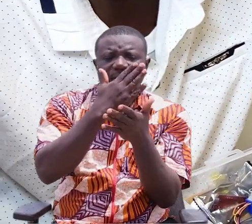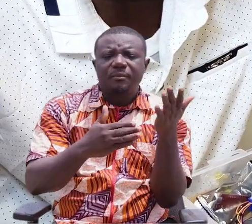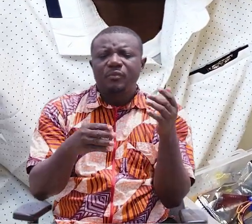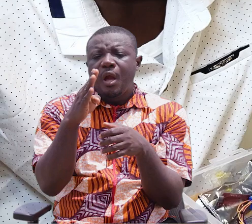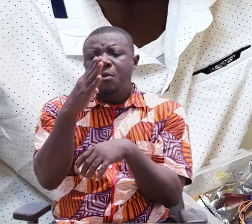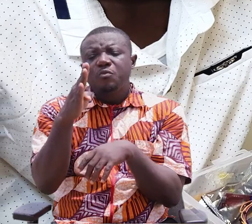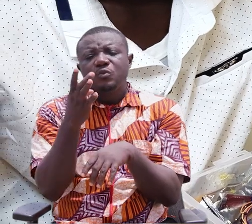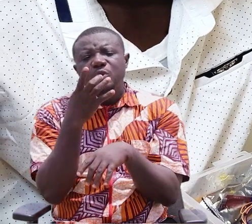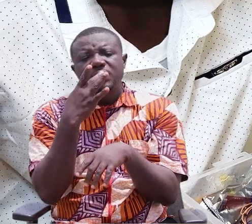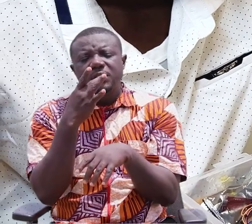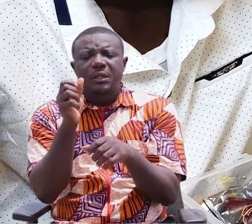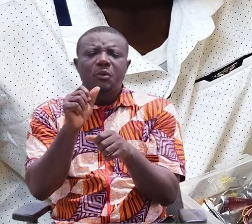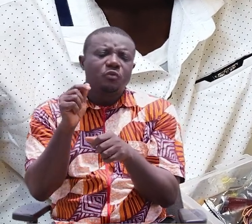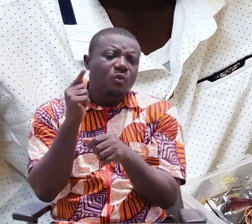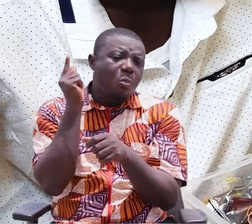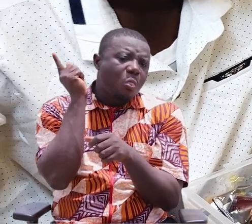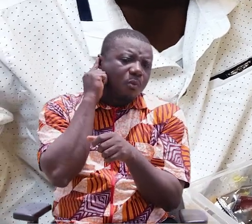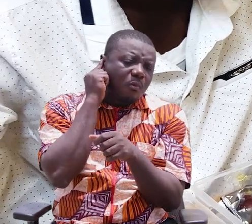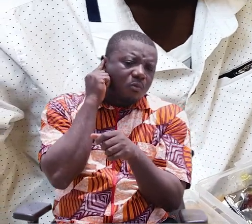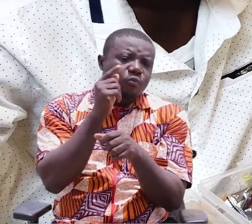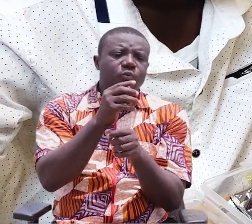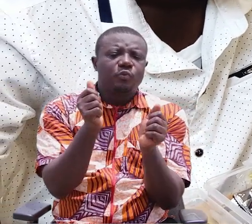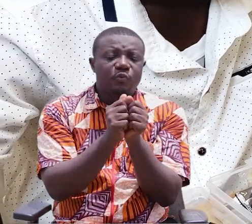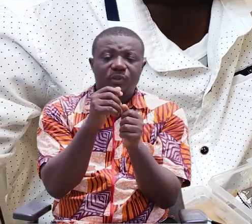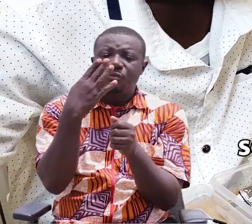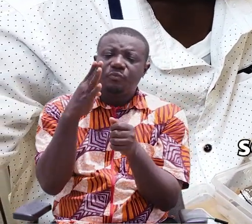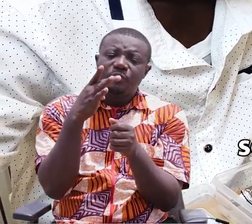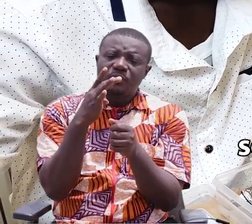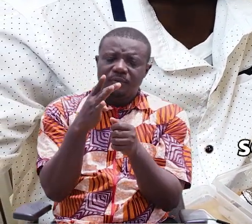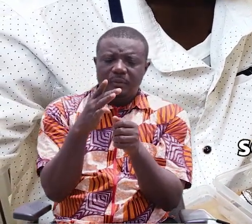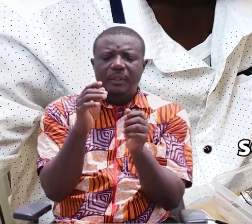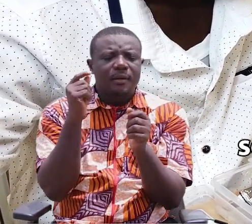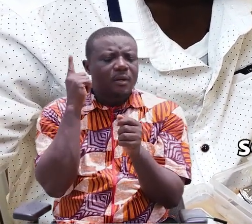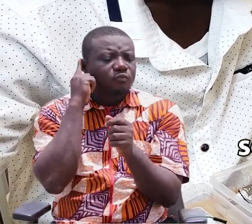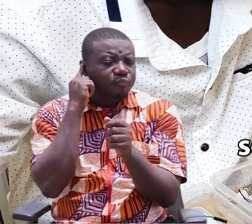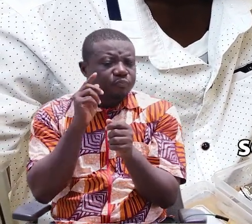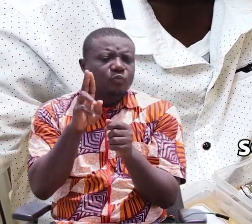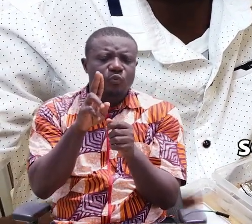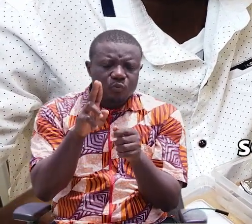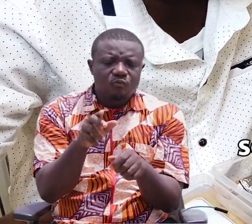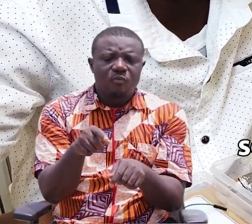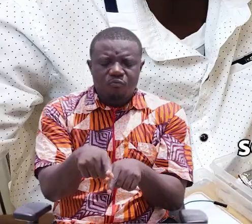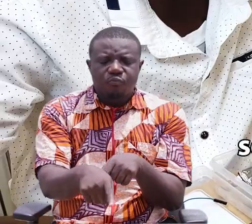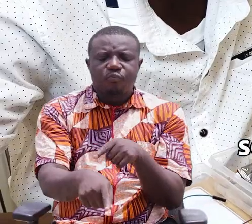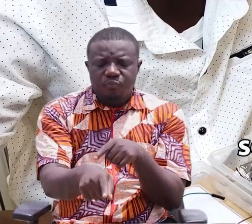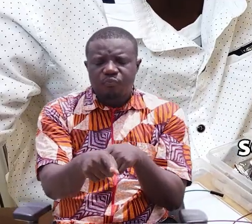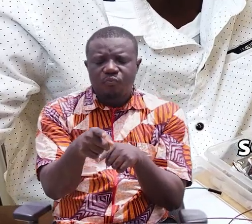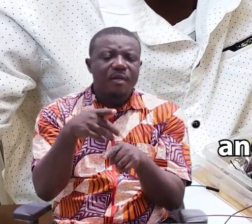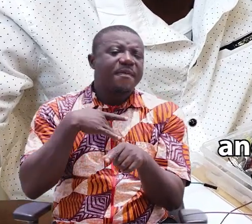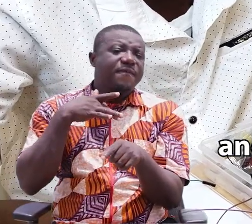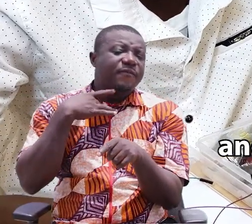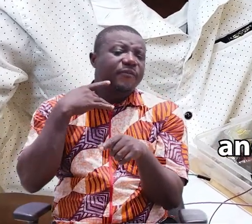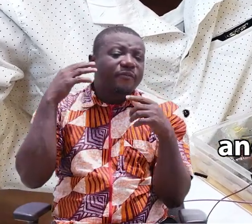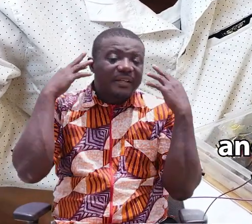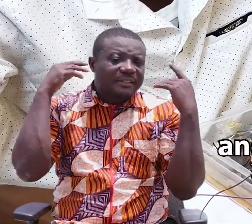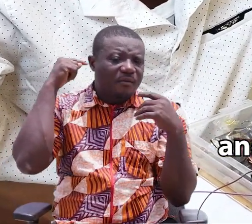where you can just connect to an AirPod or a Bluetooth device, so it's in your ears, and then you are walking, and the only person who is hearing the sound,